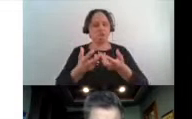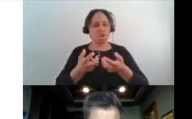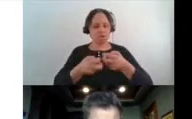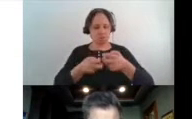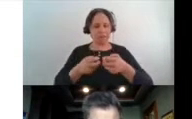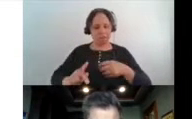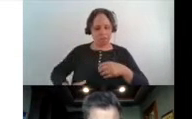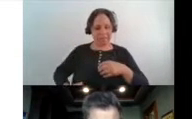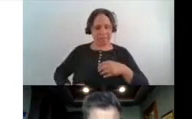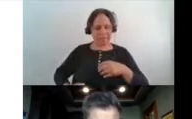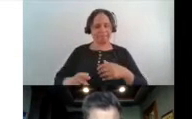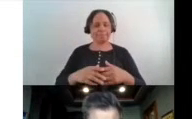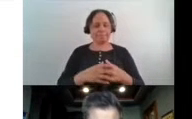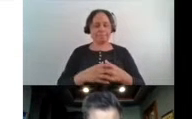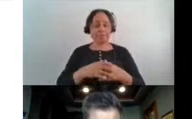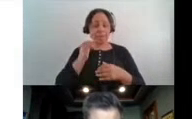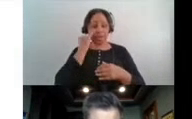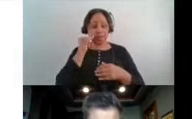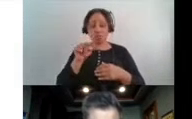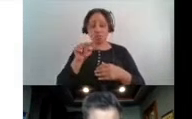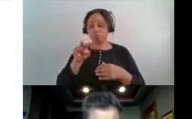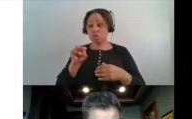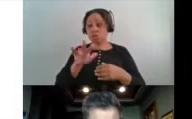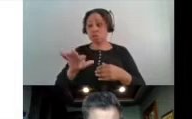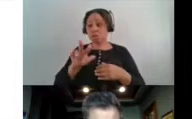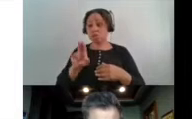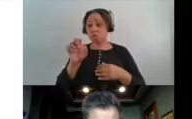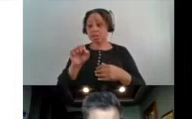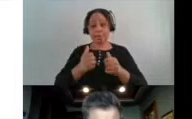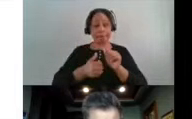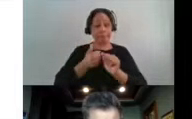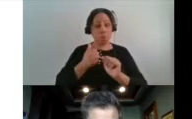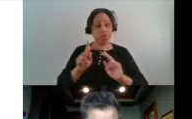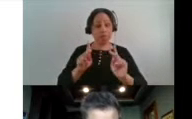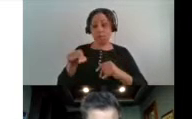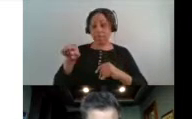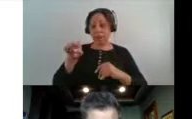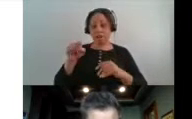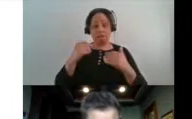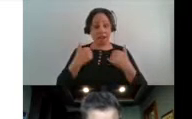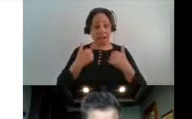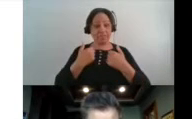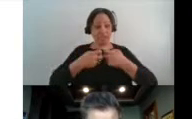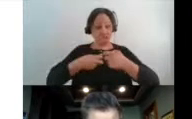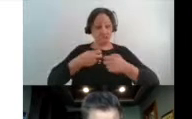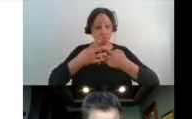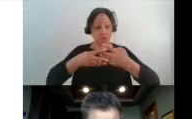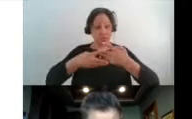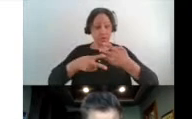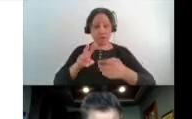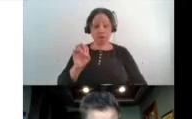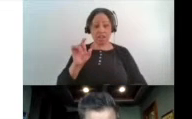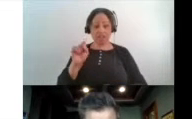look at in the US, a majority of folks that have issues with blood vessels, those issues are caused